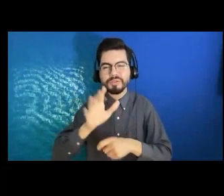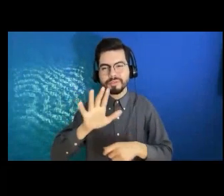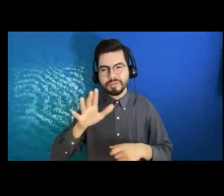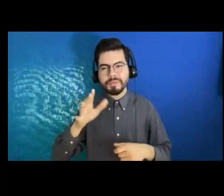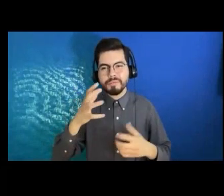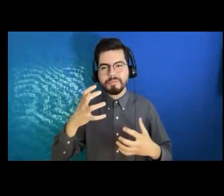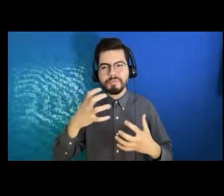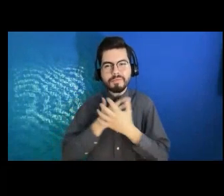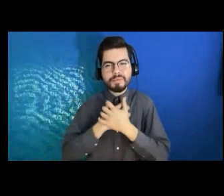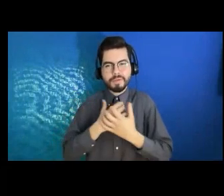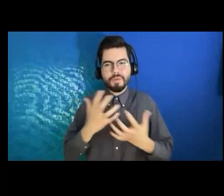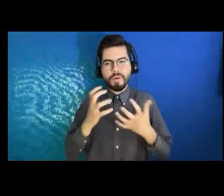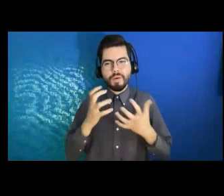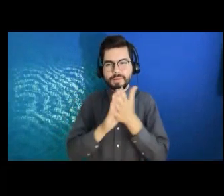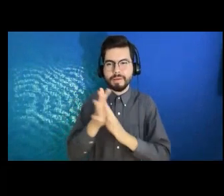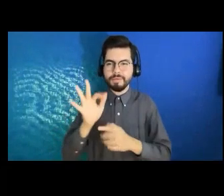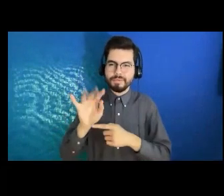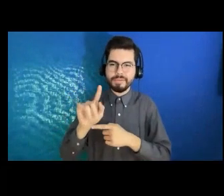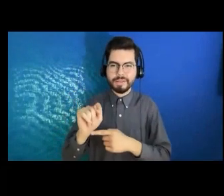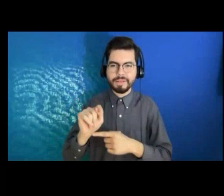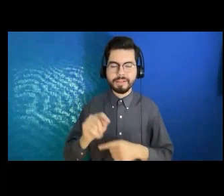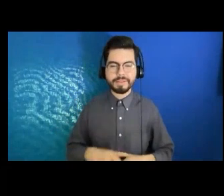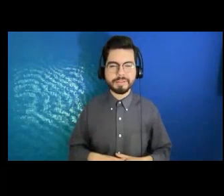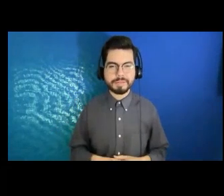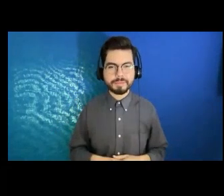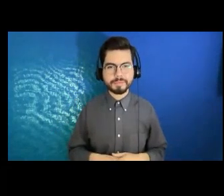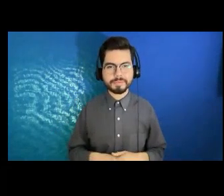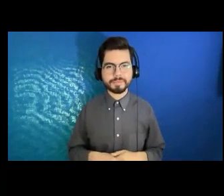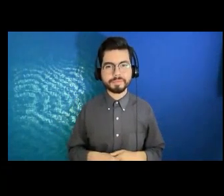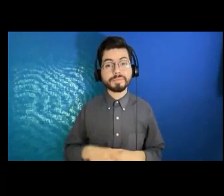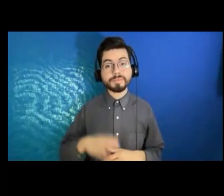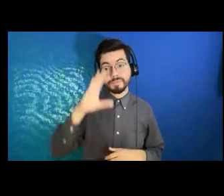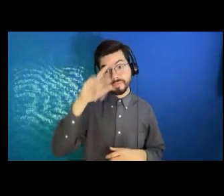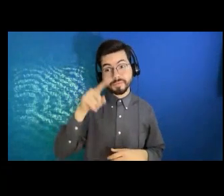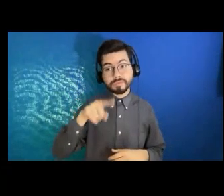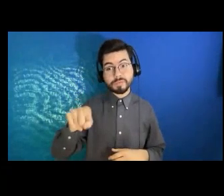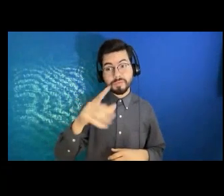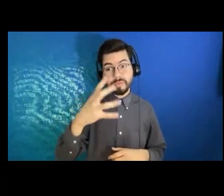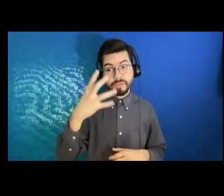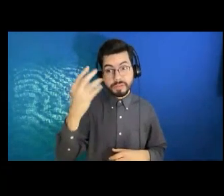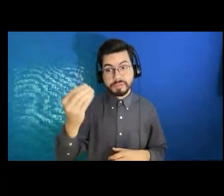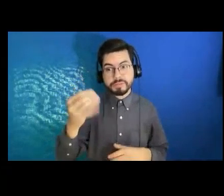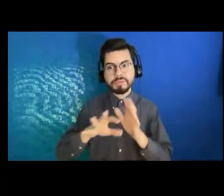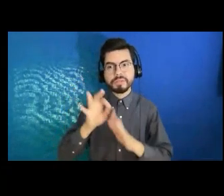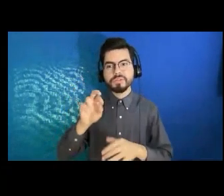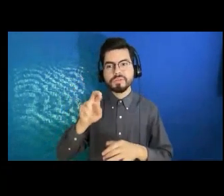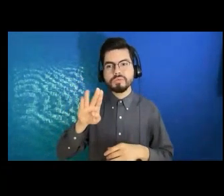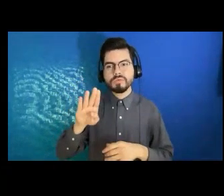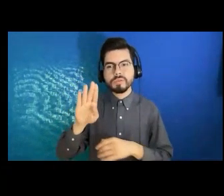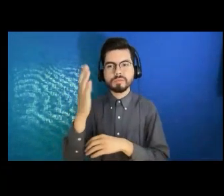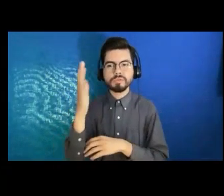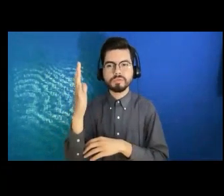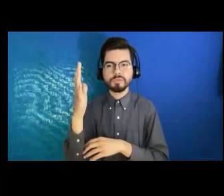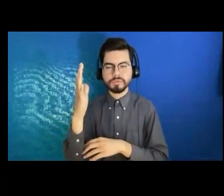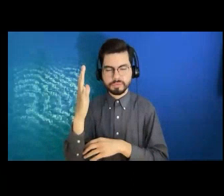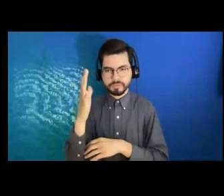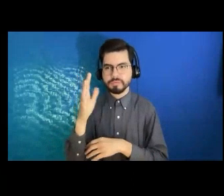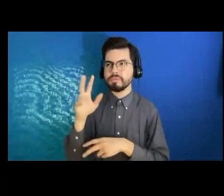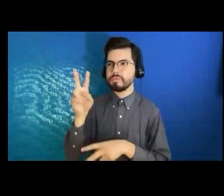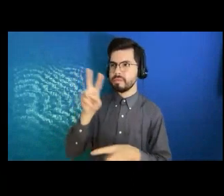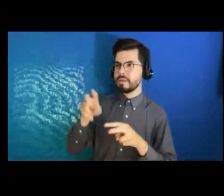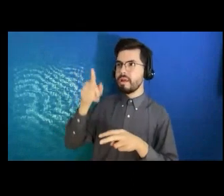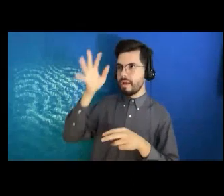Oh, this, I'm sure a lot of you, when you're taking your clients out, you find rub trees and you look for the hair in the tree. If you look down